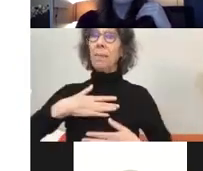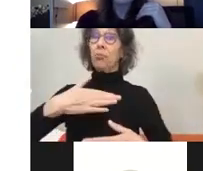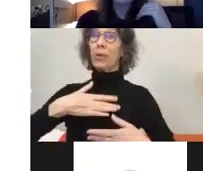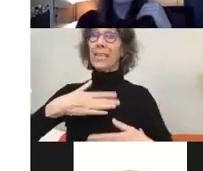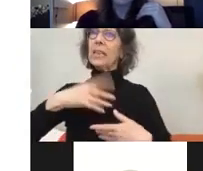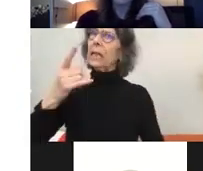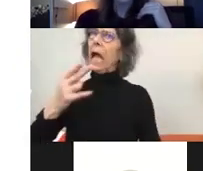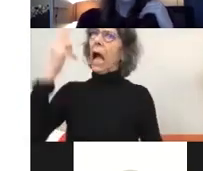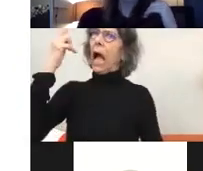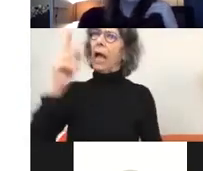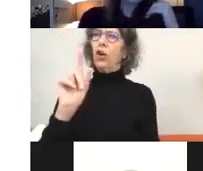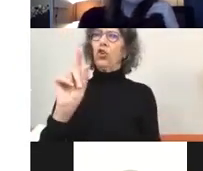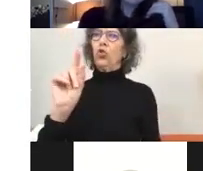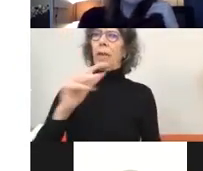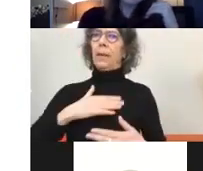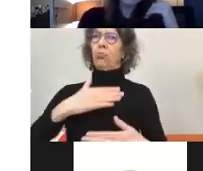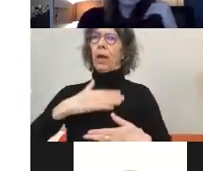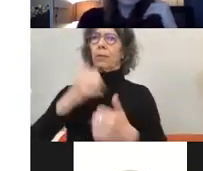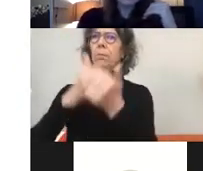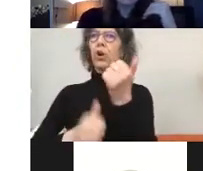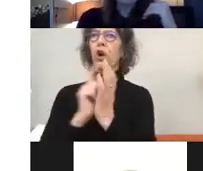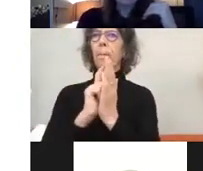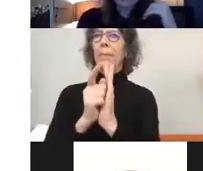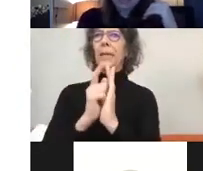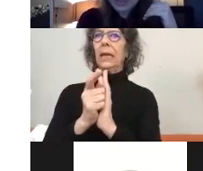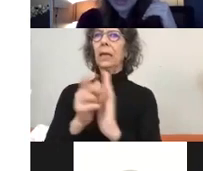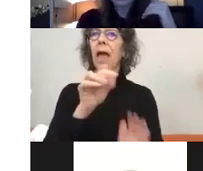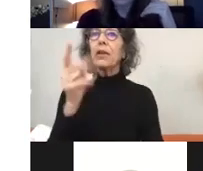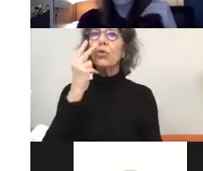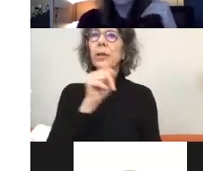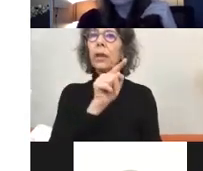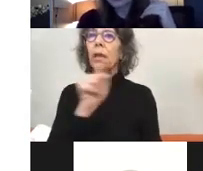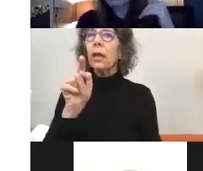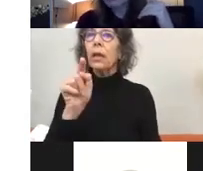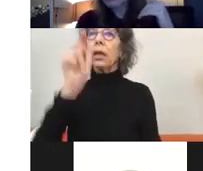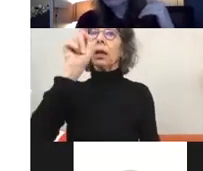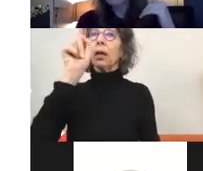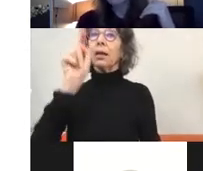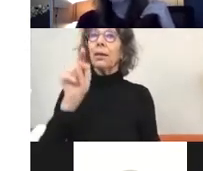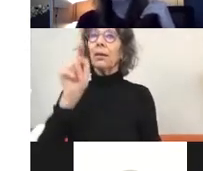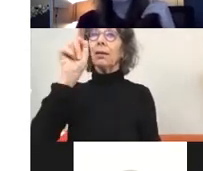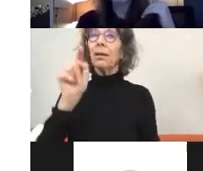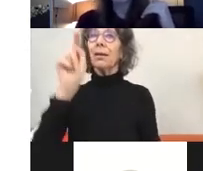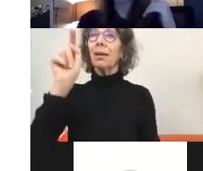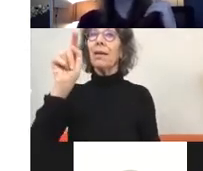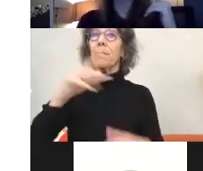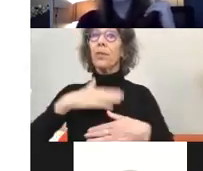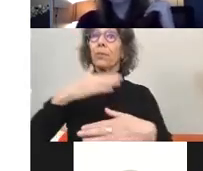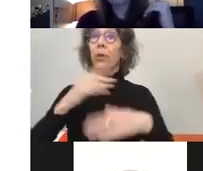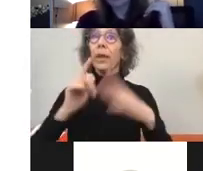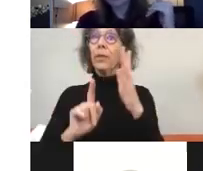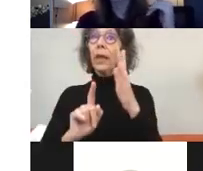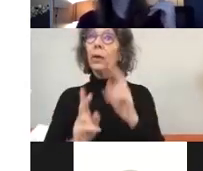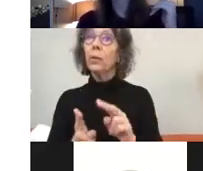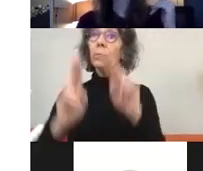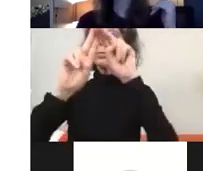20 breaths per minute. And you can see this period here where the breathing actually shoots up all the way to about 26 breaths per